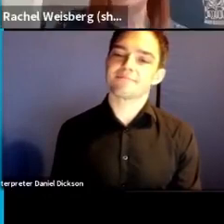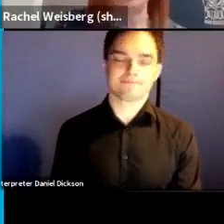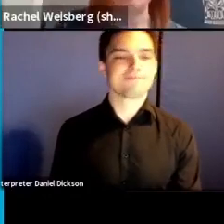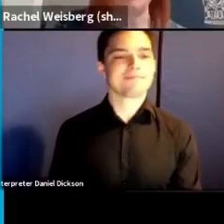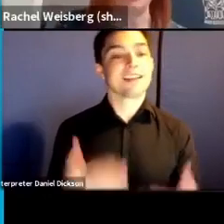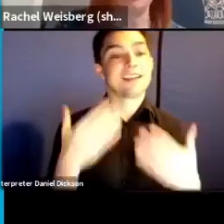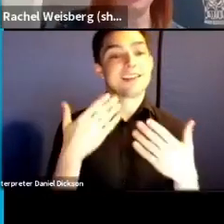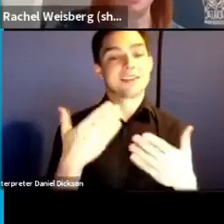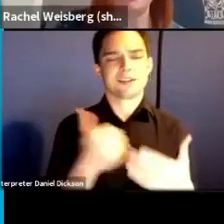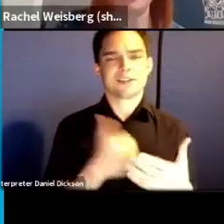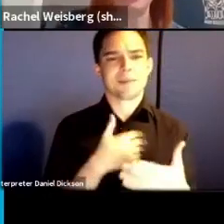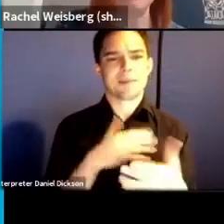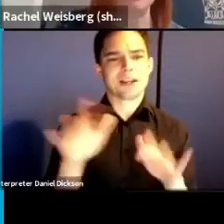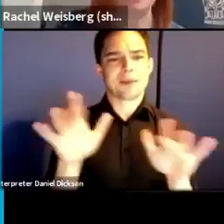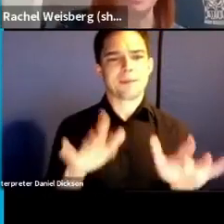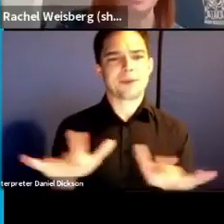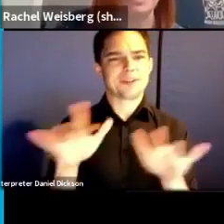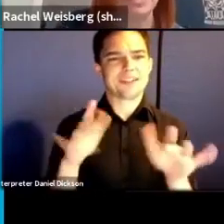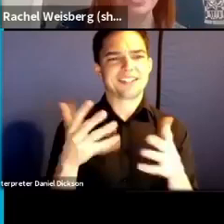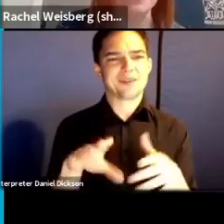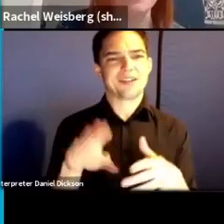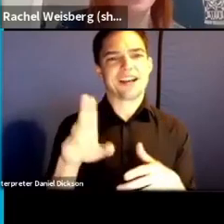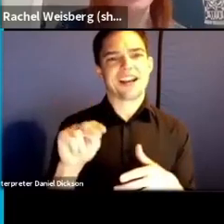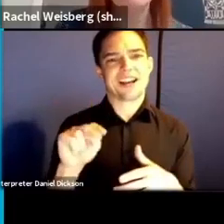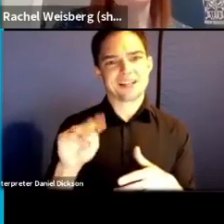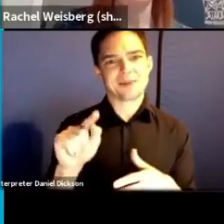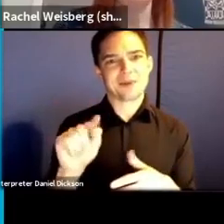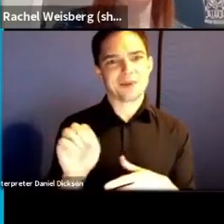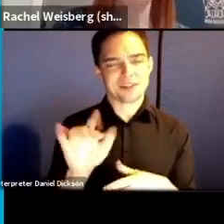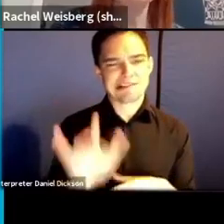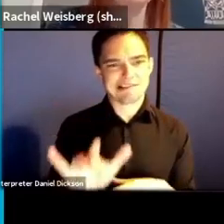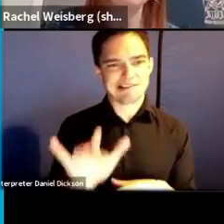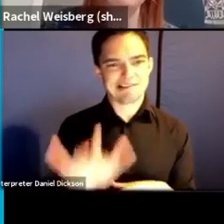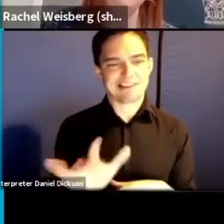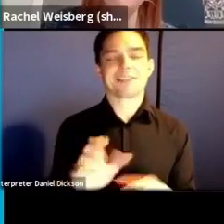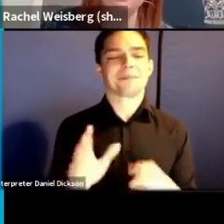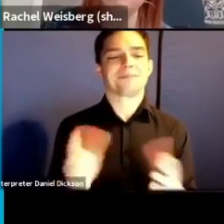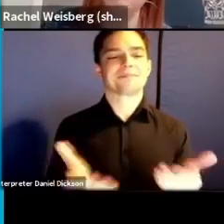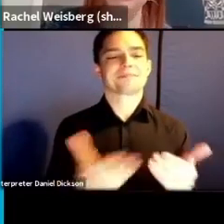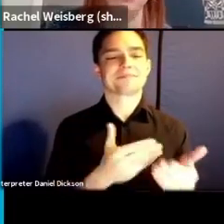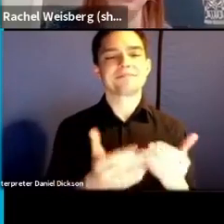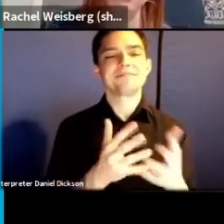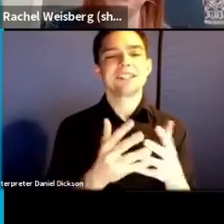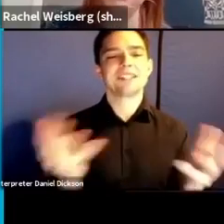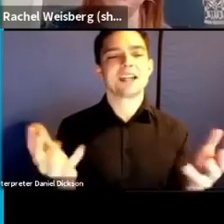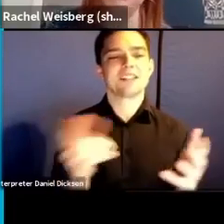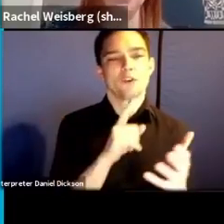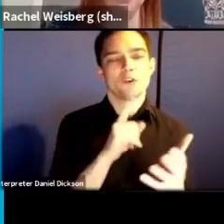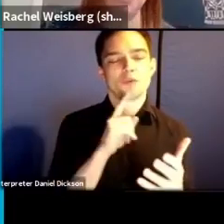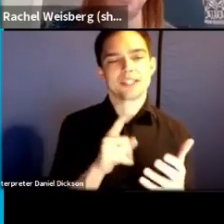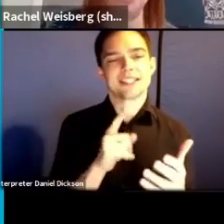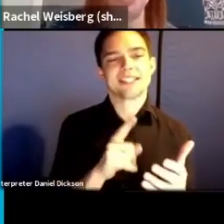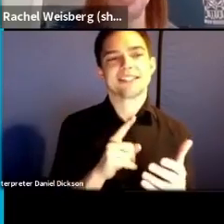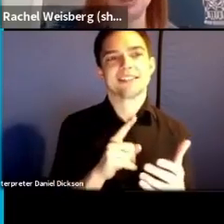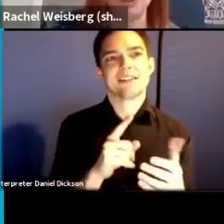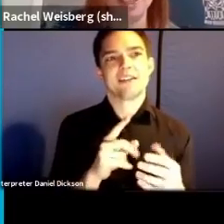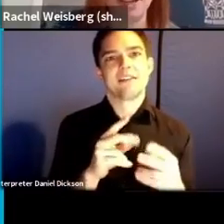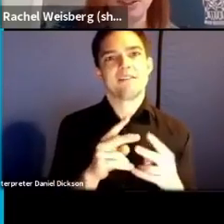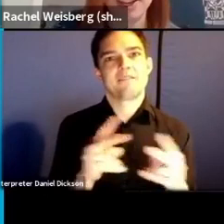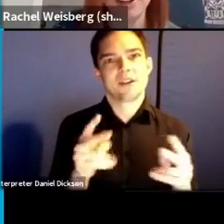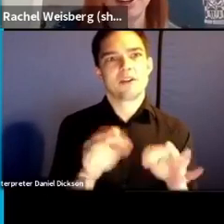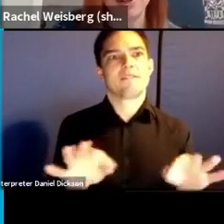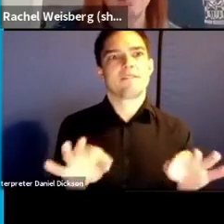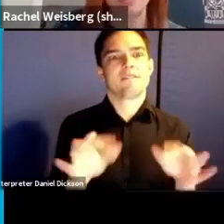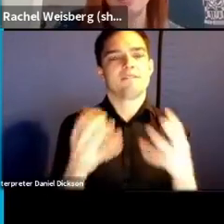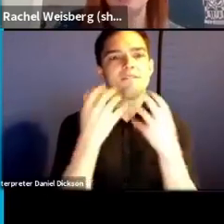Thanks. Sorry, my computer did not want to unmute me. So there are a ton of really very valuable resources